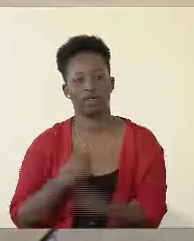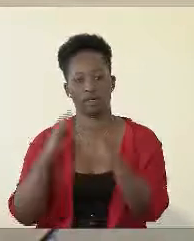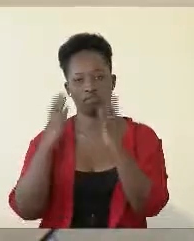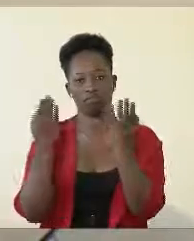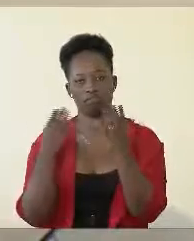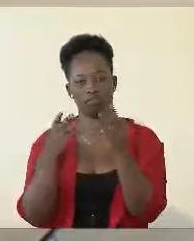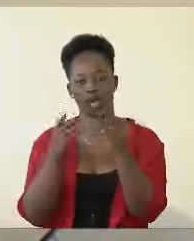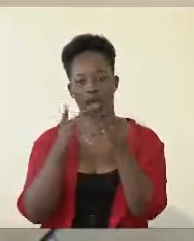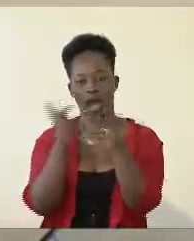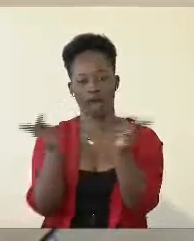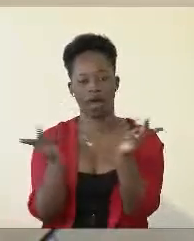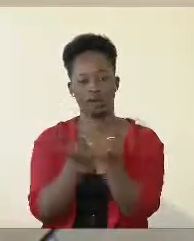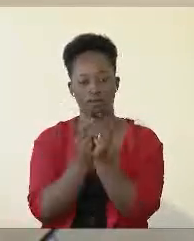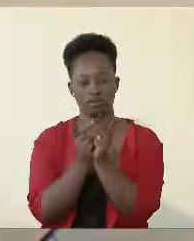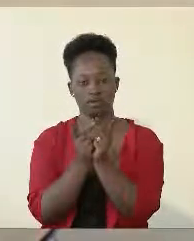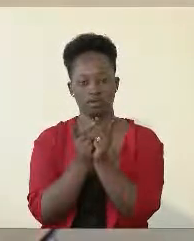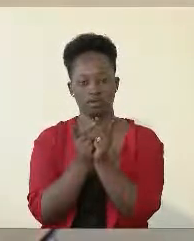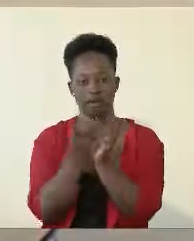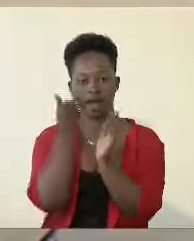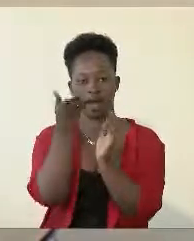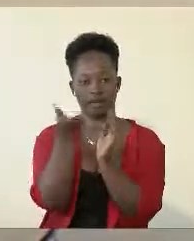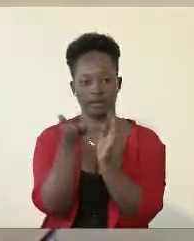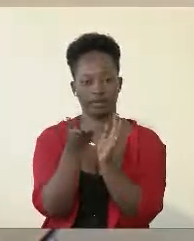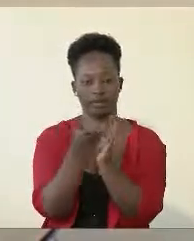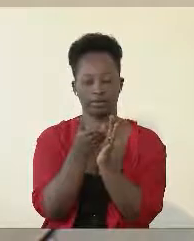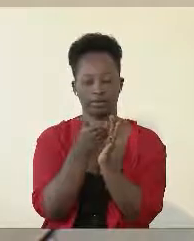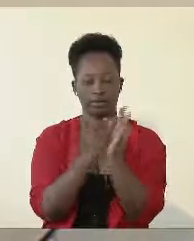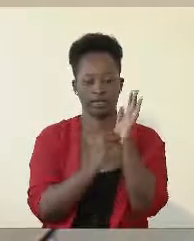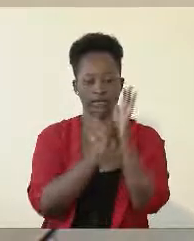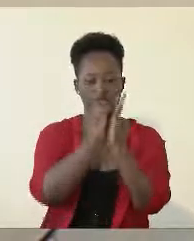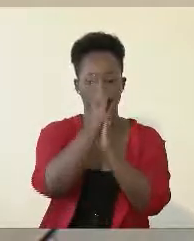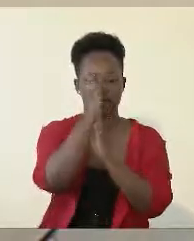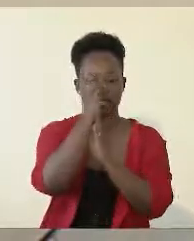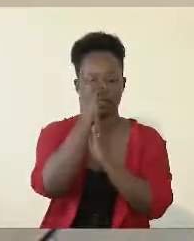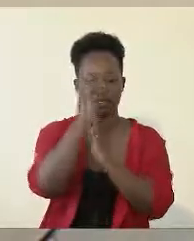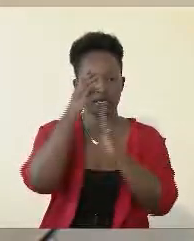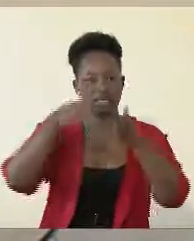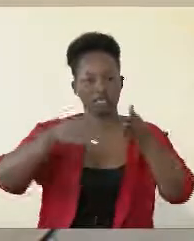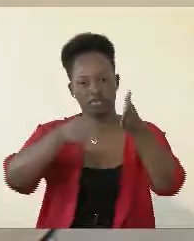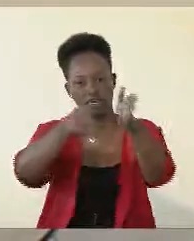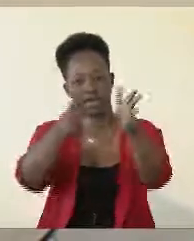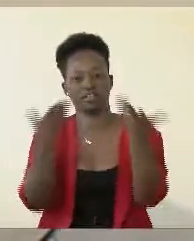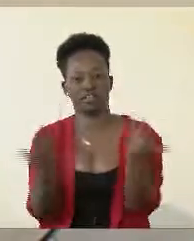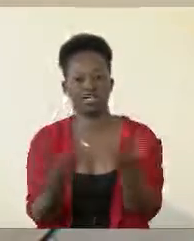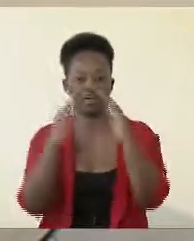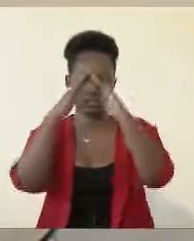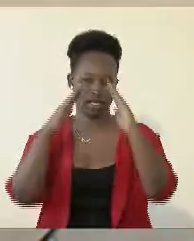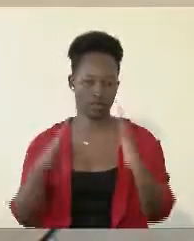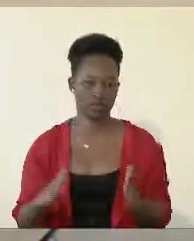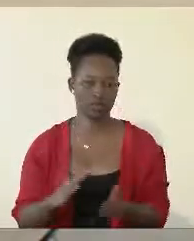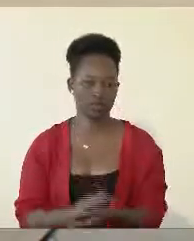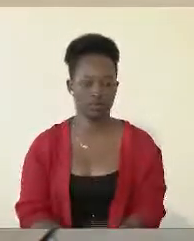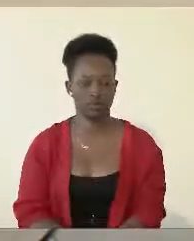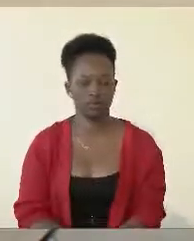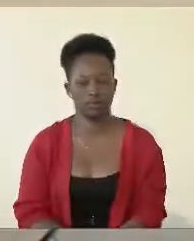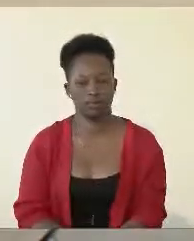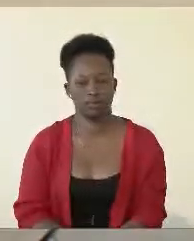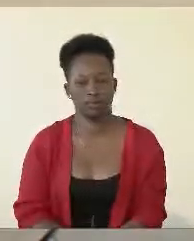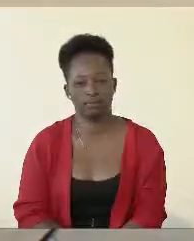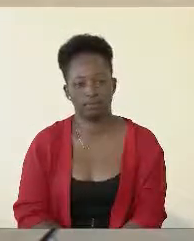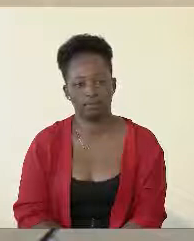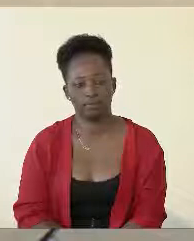skilled labor increase efficiency in production. Increase efficiency in production. So use of skilled labor